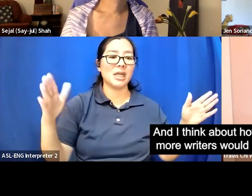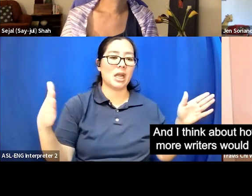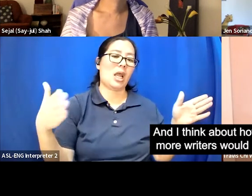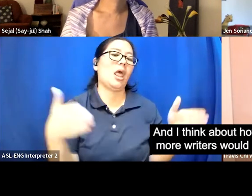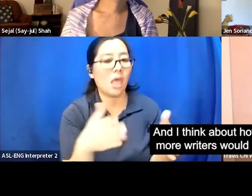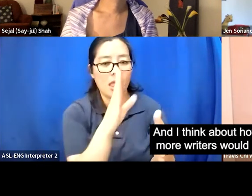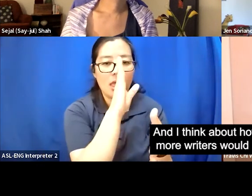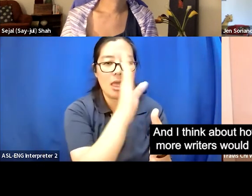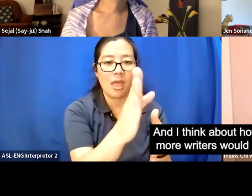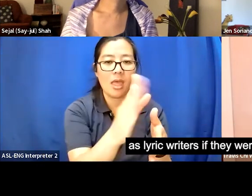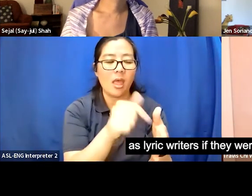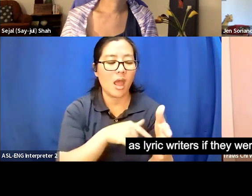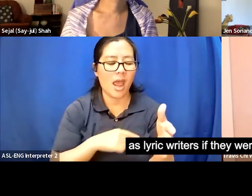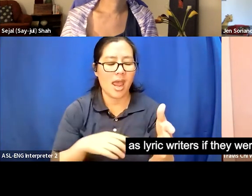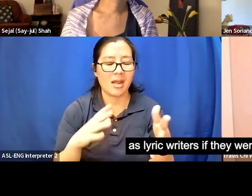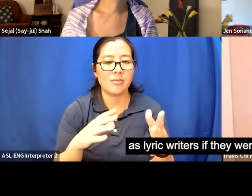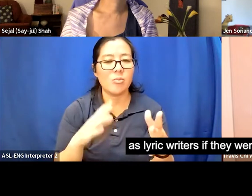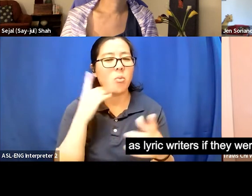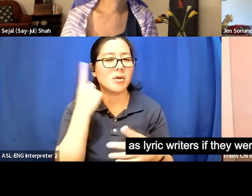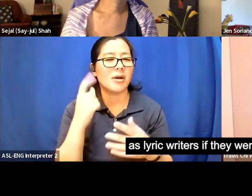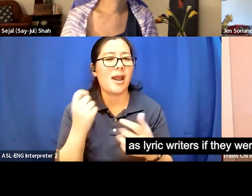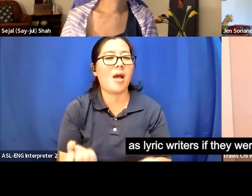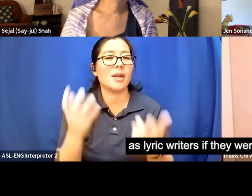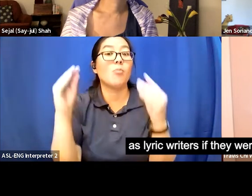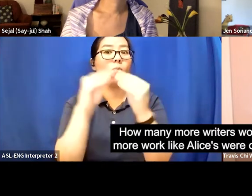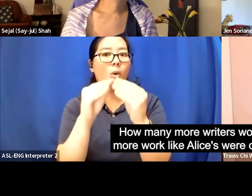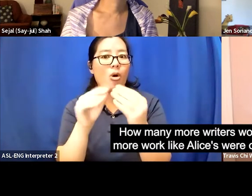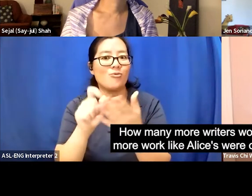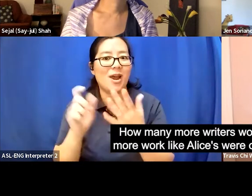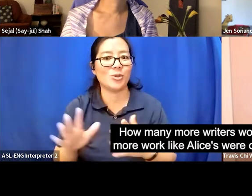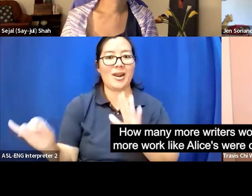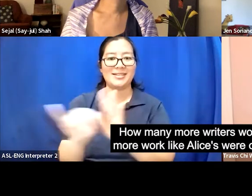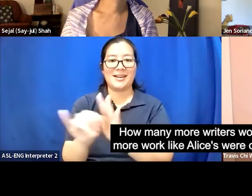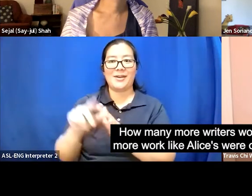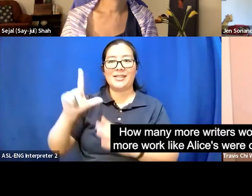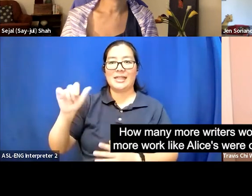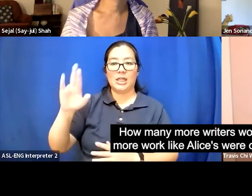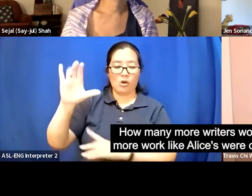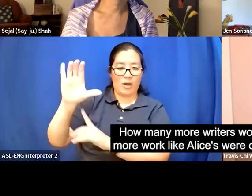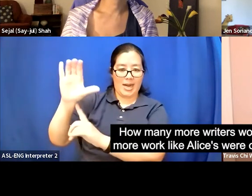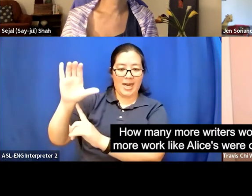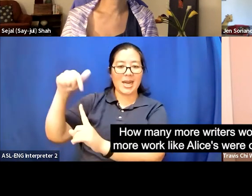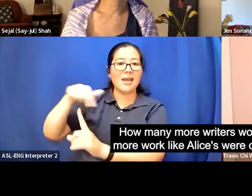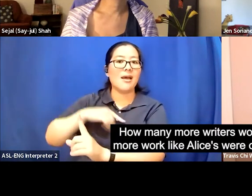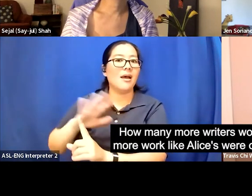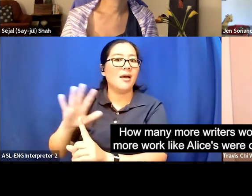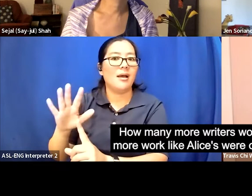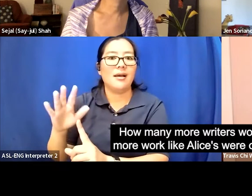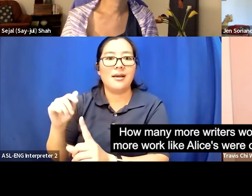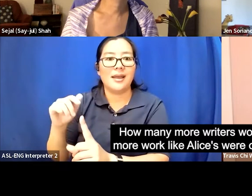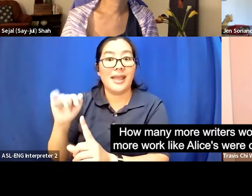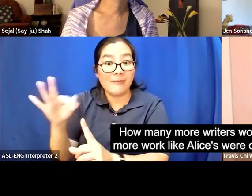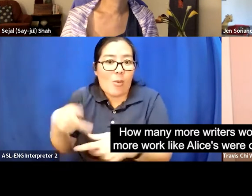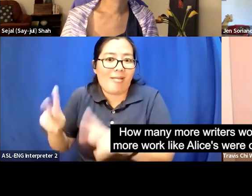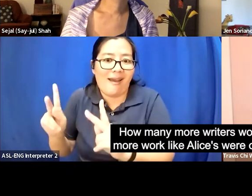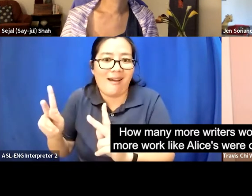more writers would identify as lyric writers if they were allowed to, how many more writers would